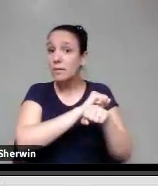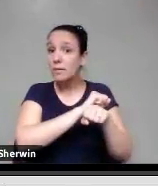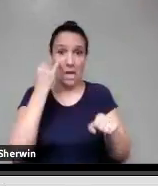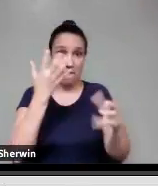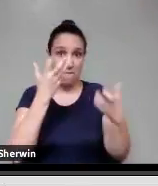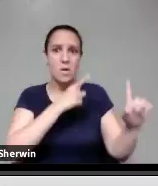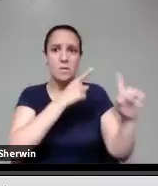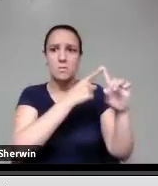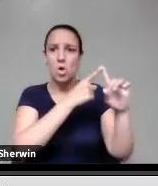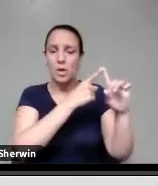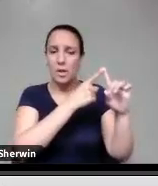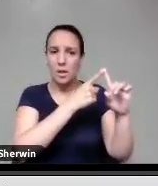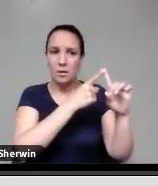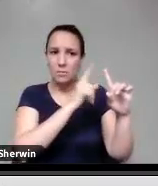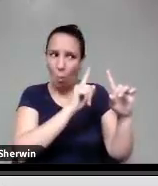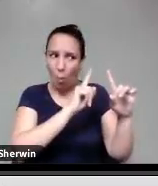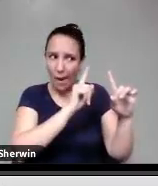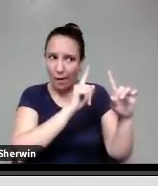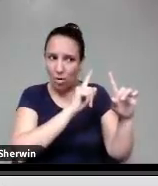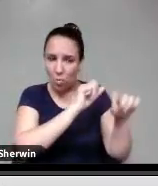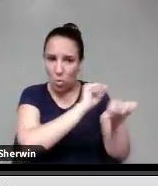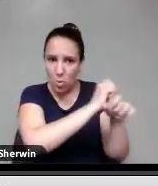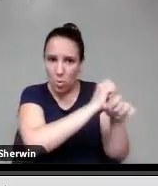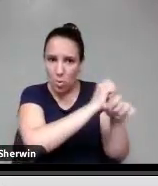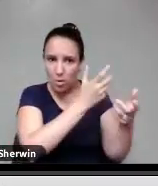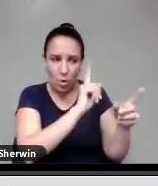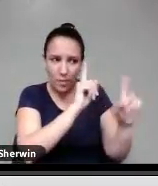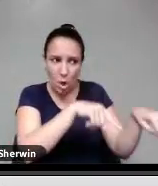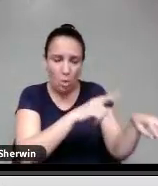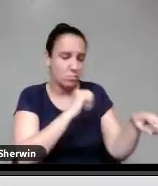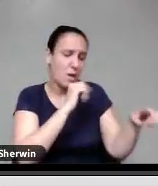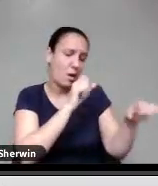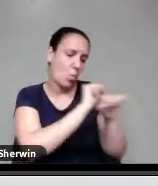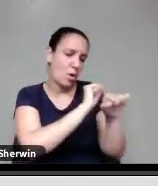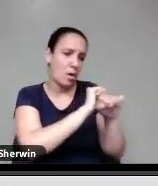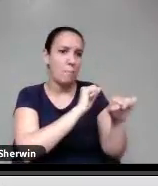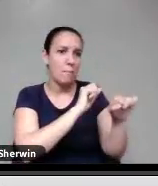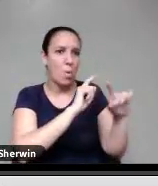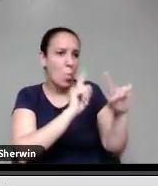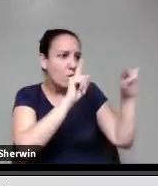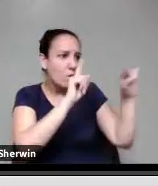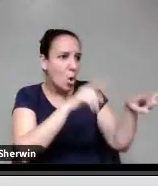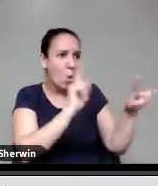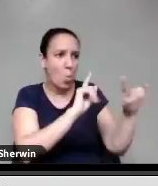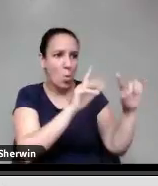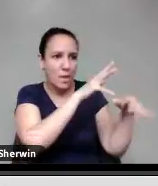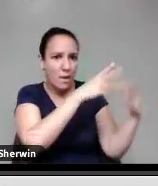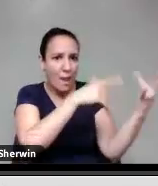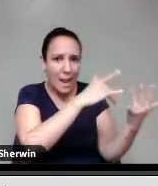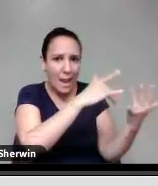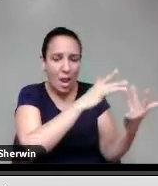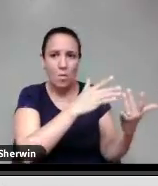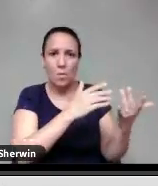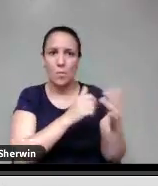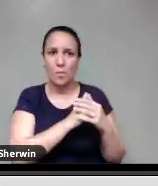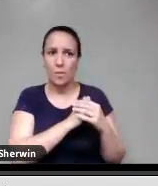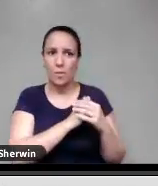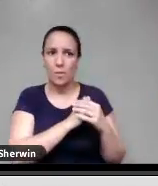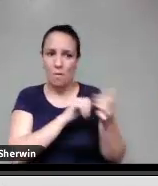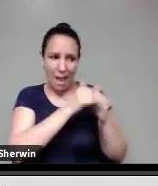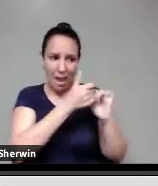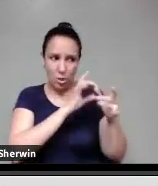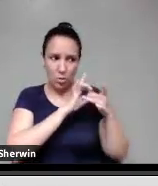hanging out? Well, maybe at your workforce board office, and maybe you need to build a relationship with your workforce board to see how you can plug into their